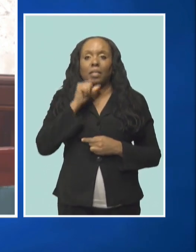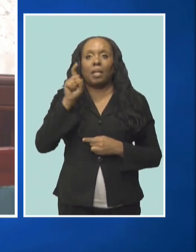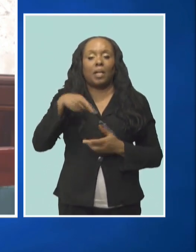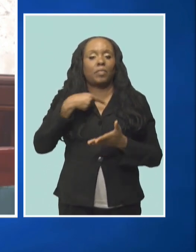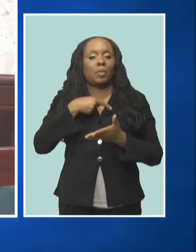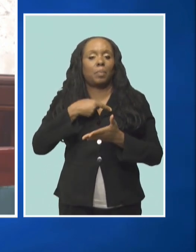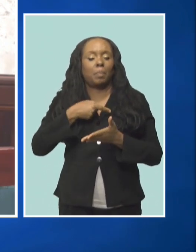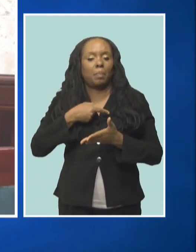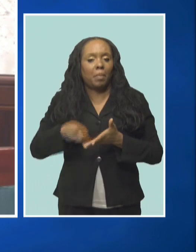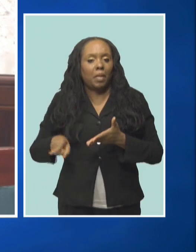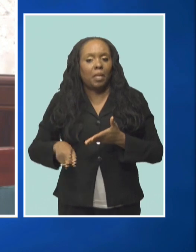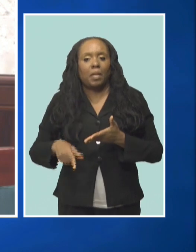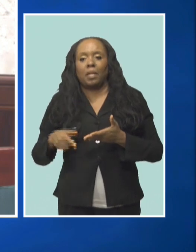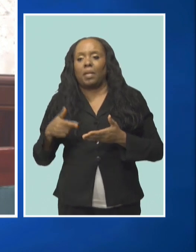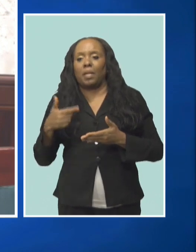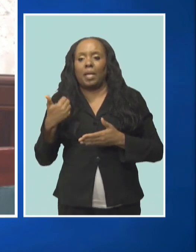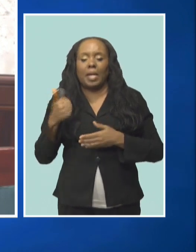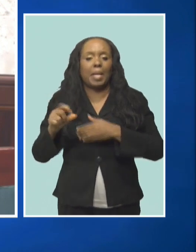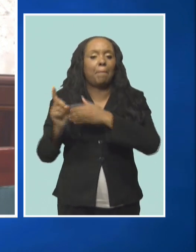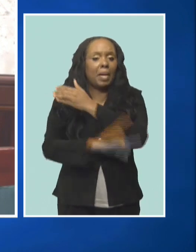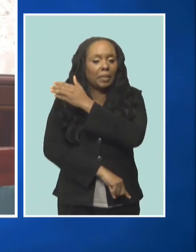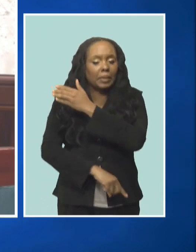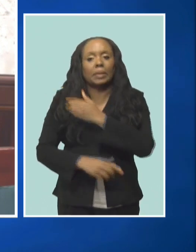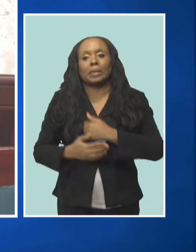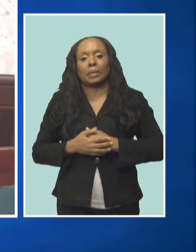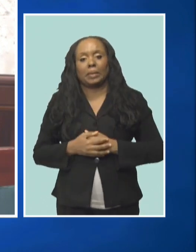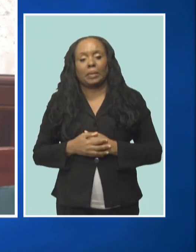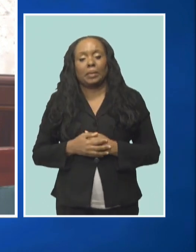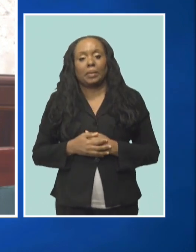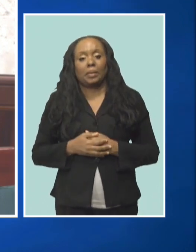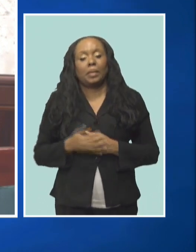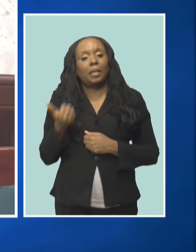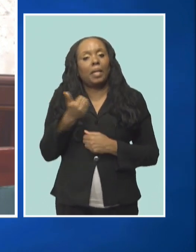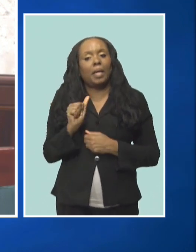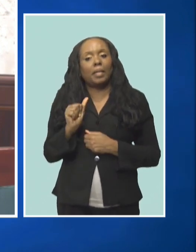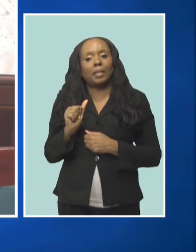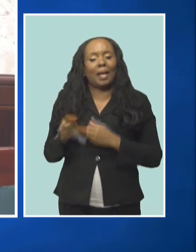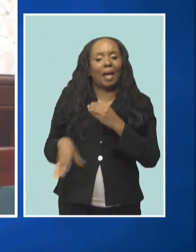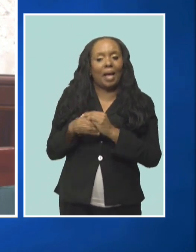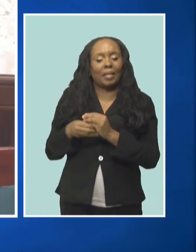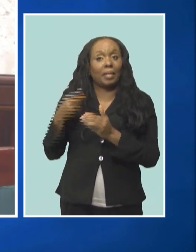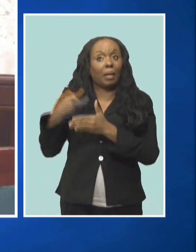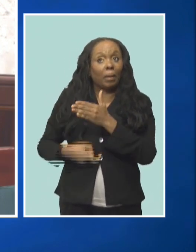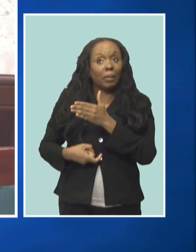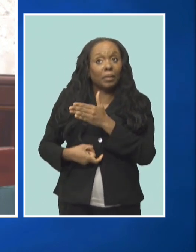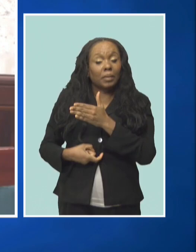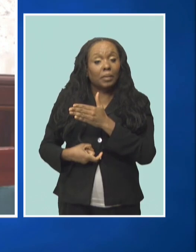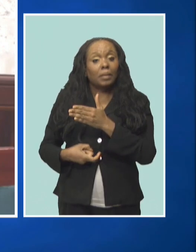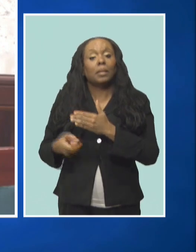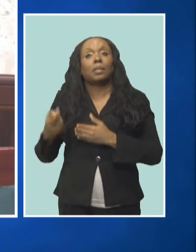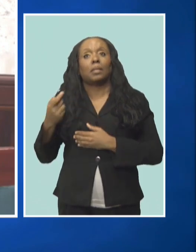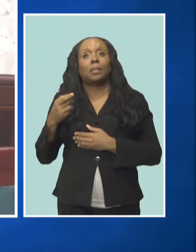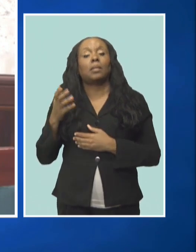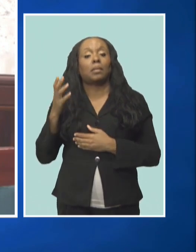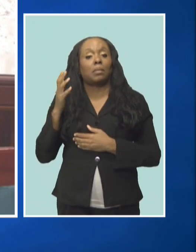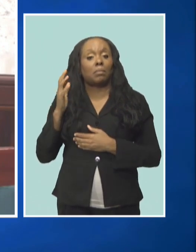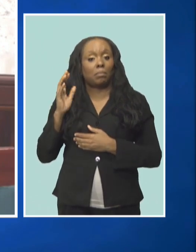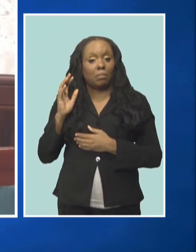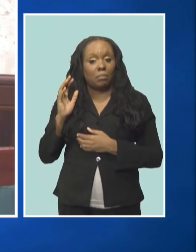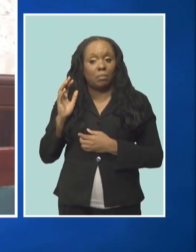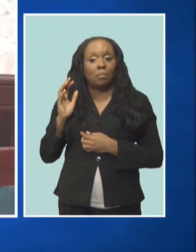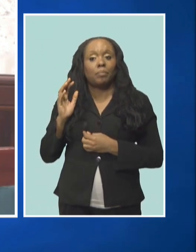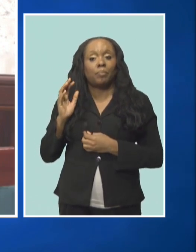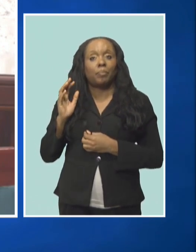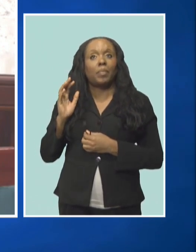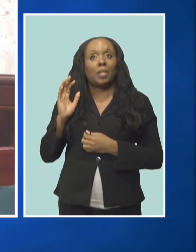individuals. Further, any penalties or interest applied to the taxpayer, sir, will be offset against any